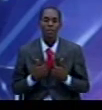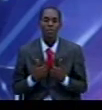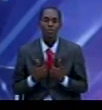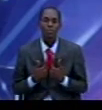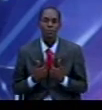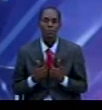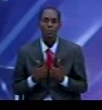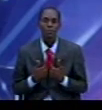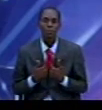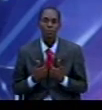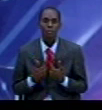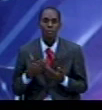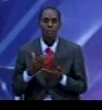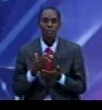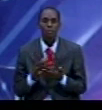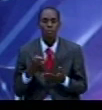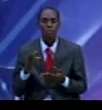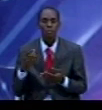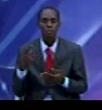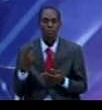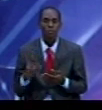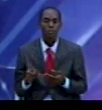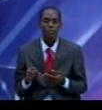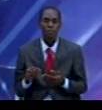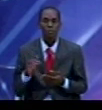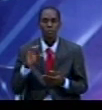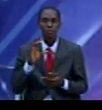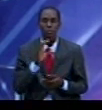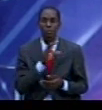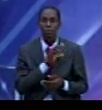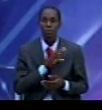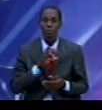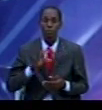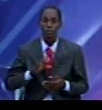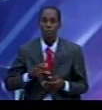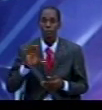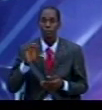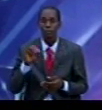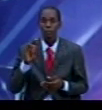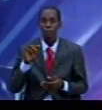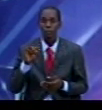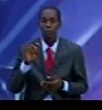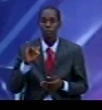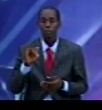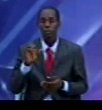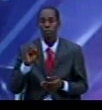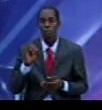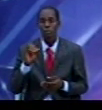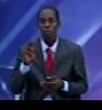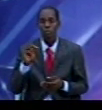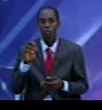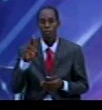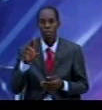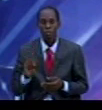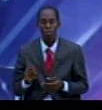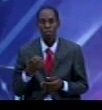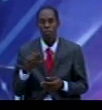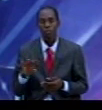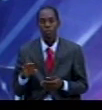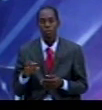some of the honorable commissioners in the government of Oyo State here. I also have